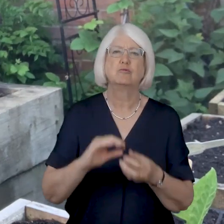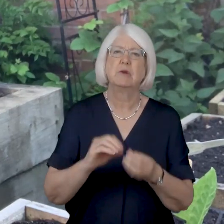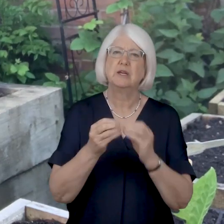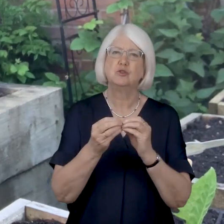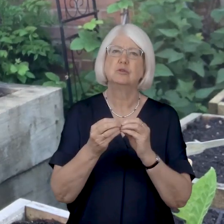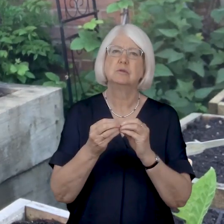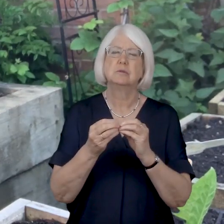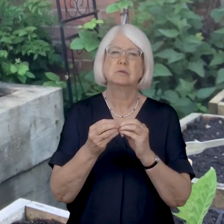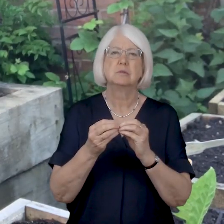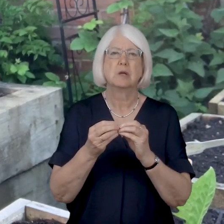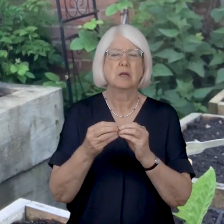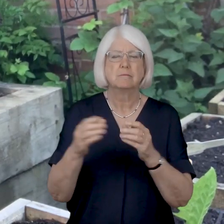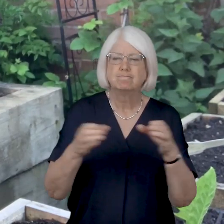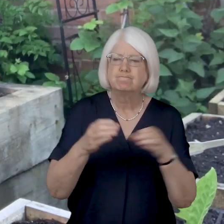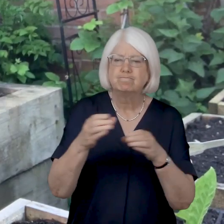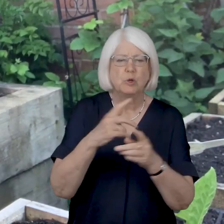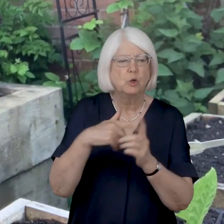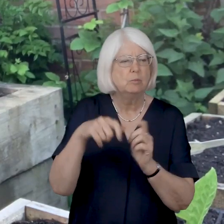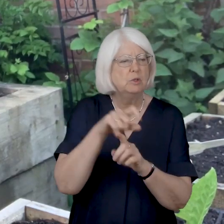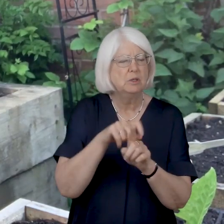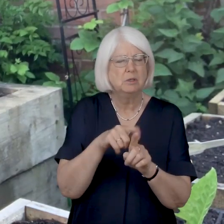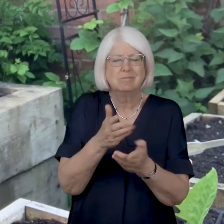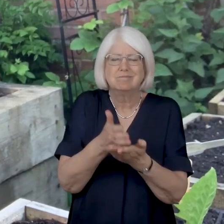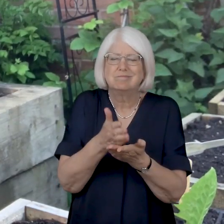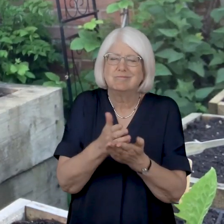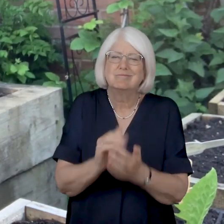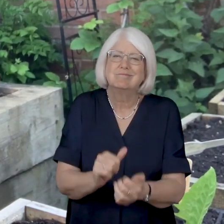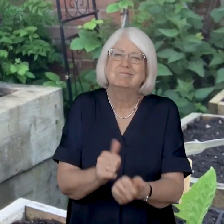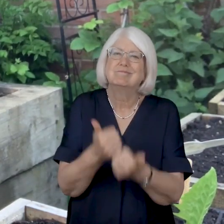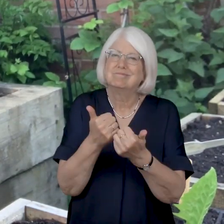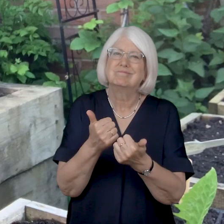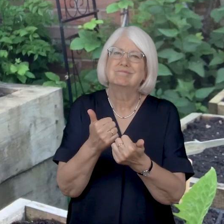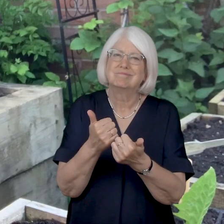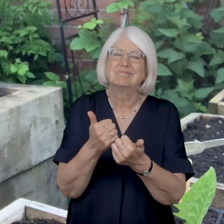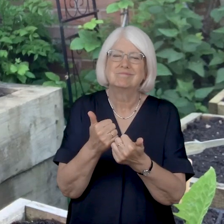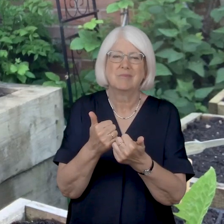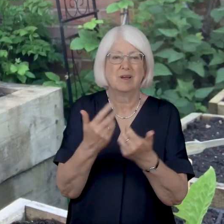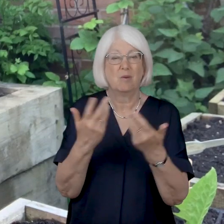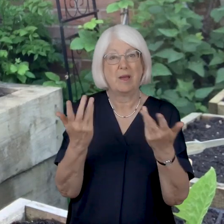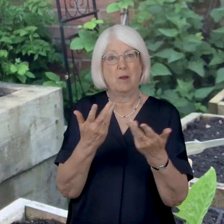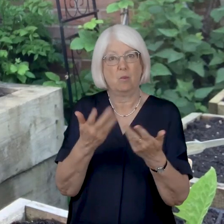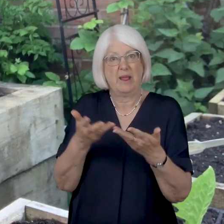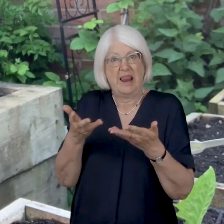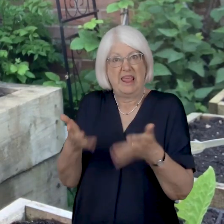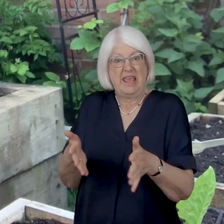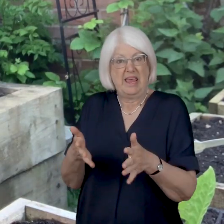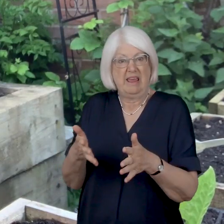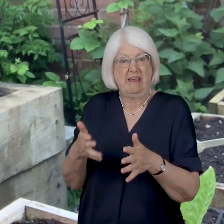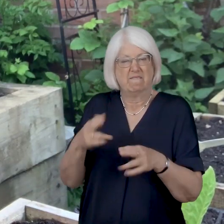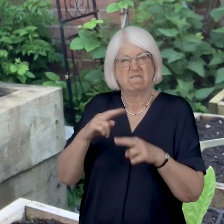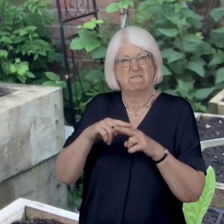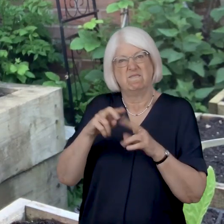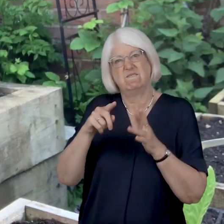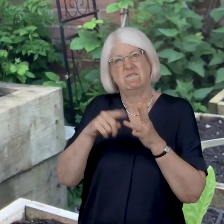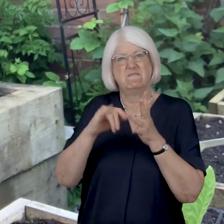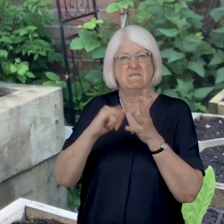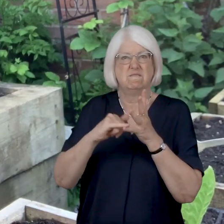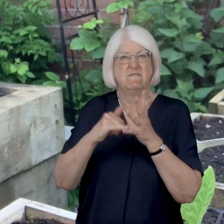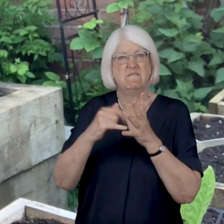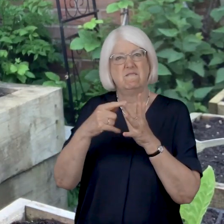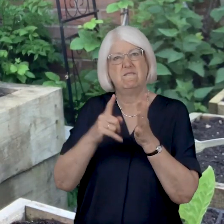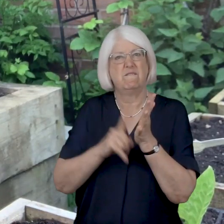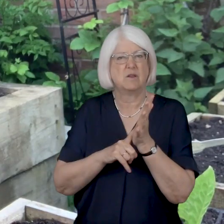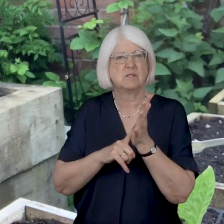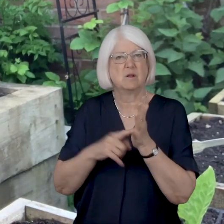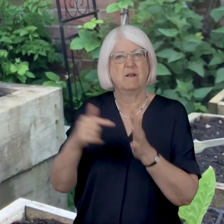build communities that really work, where we're leaving fossil fuels in the ground, and sustainable living